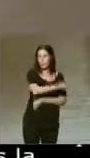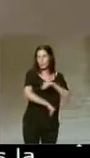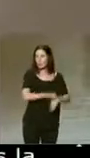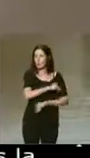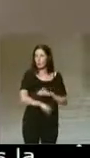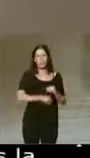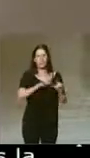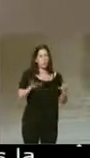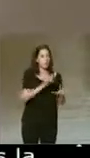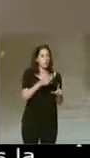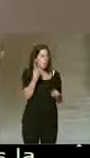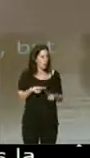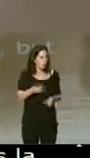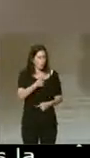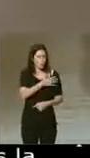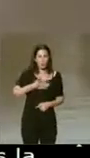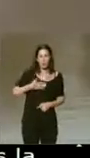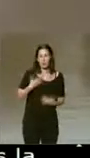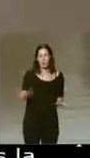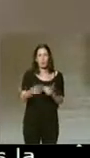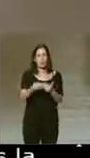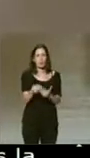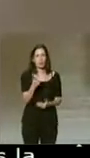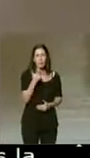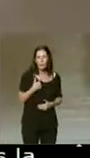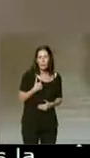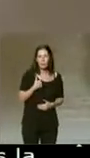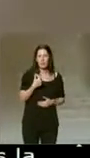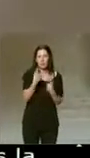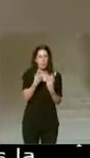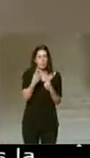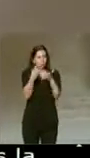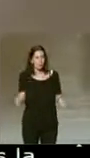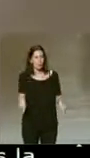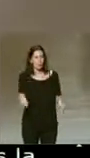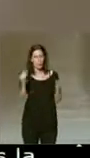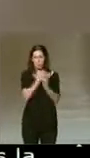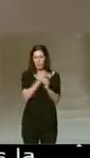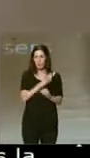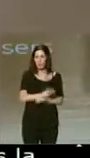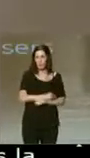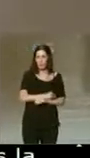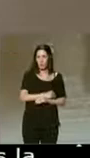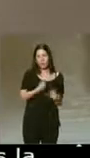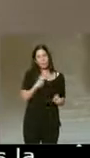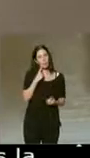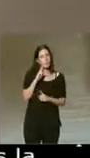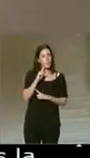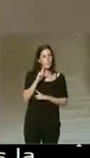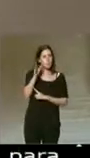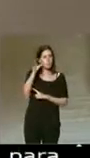we shouldn't be prejudiced. And users don't want to use tablets for your purposes,